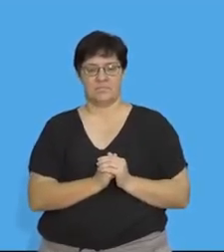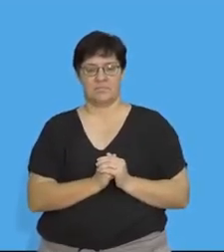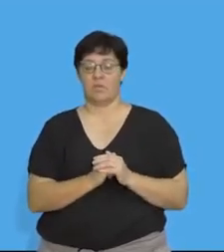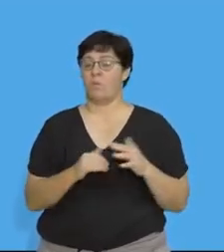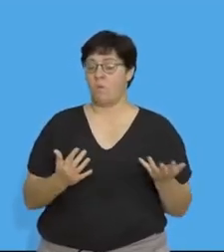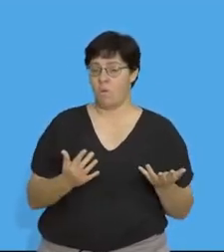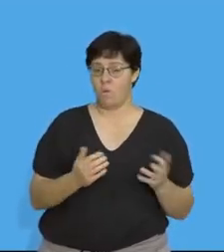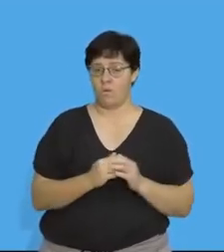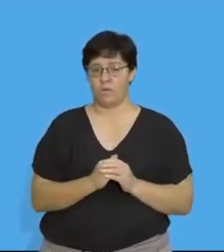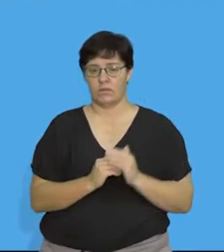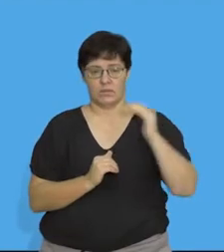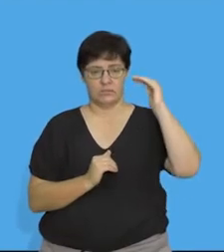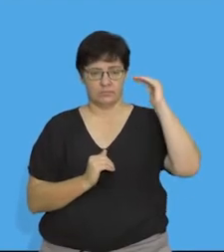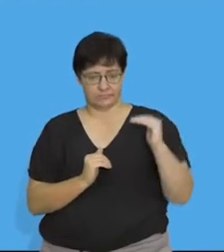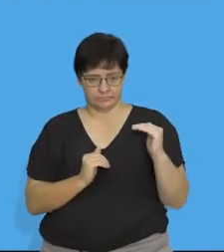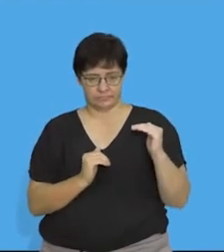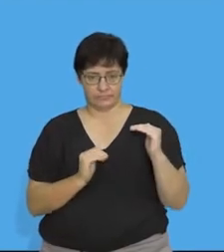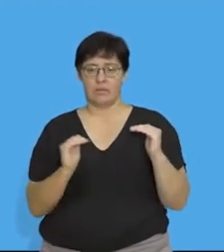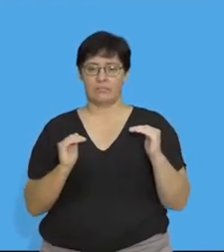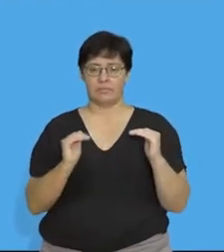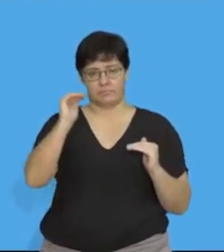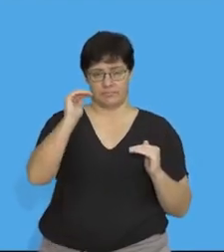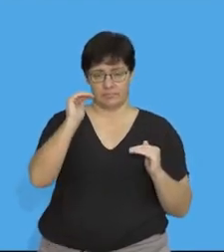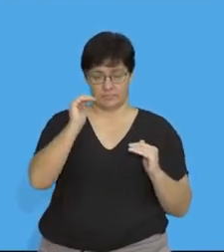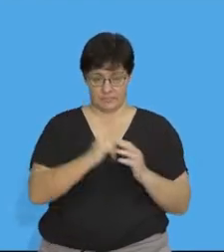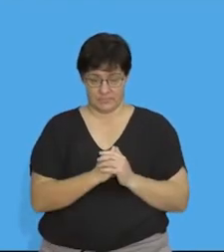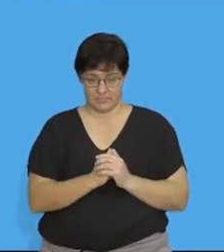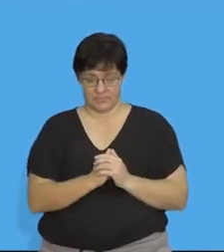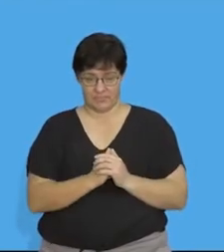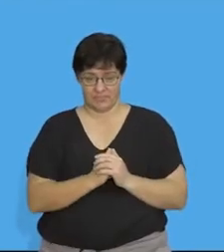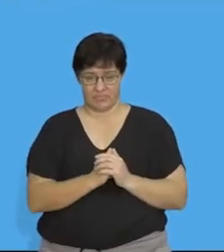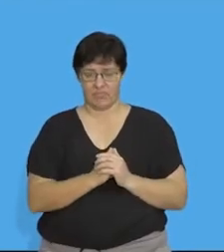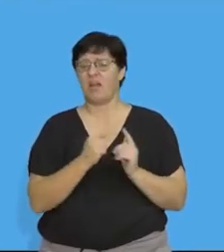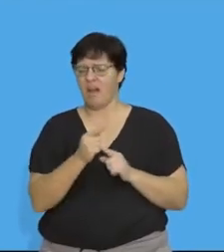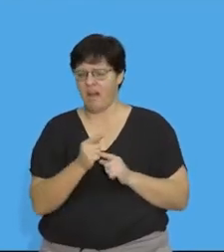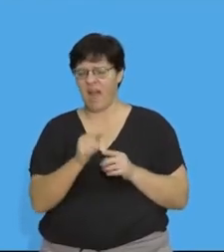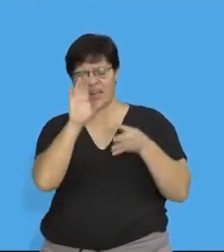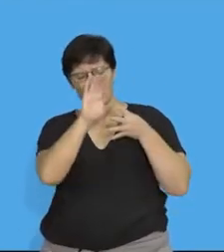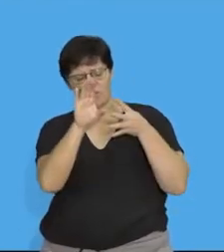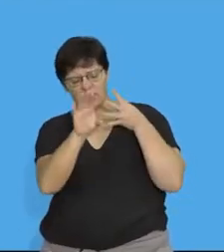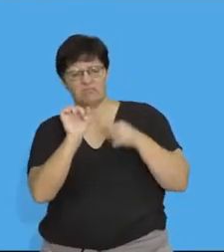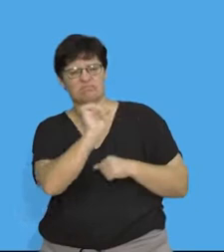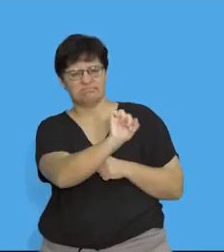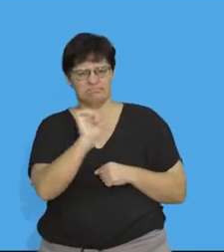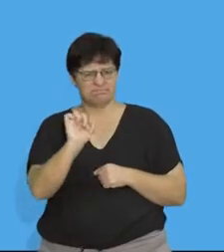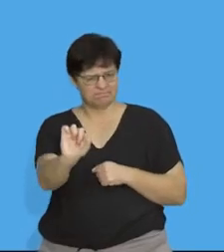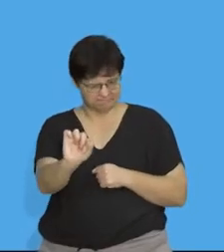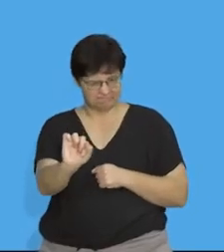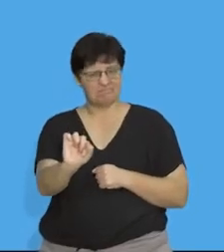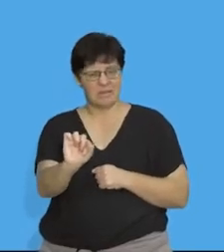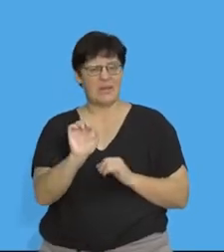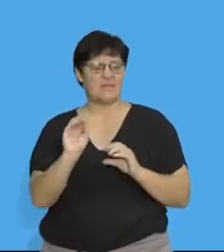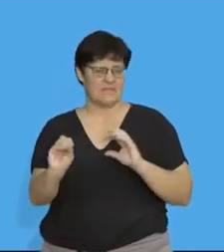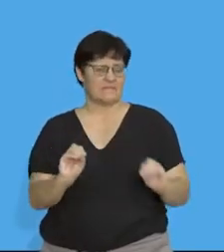or inversely proportional. And those have particular characteristics. So in terms of the types of